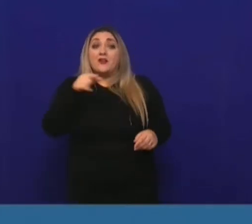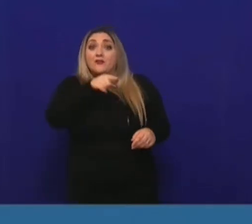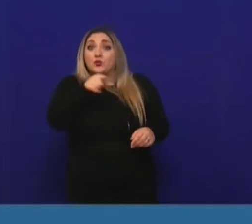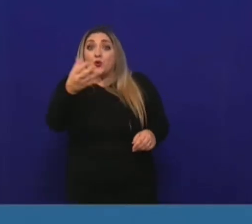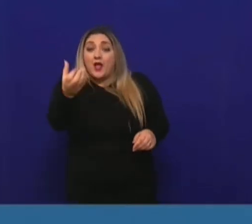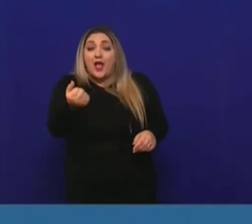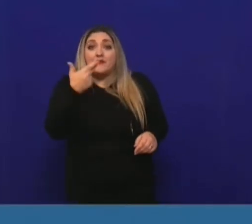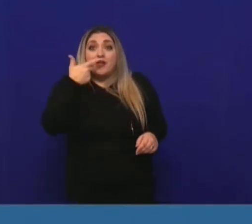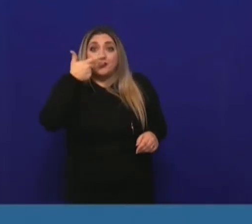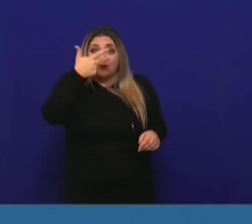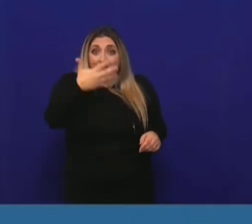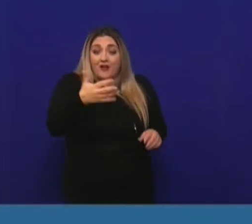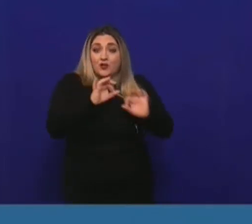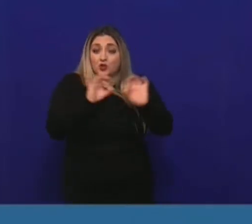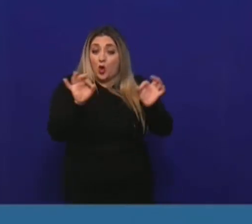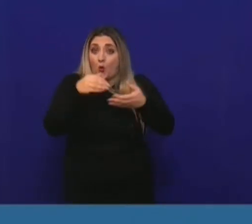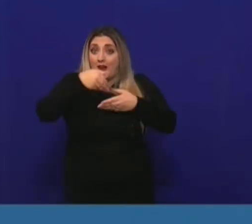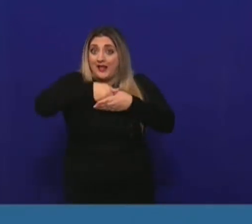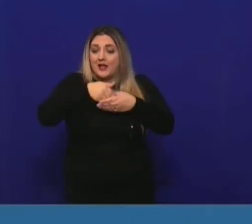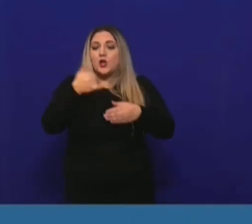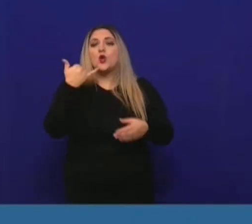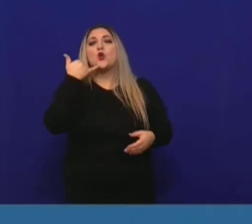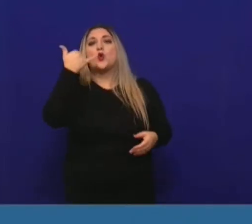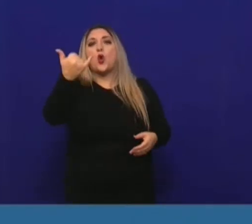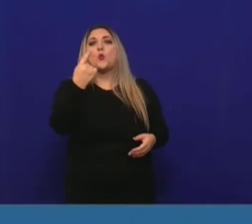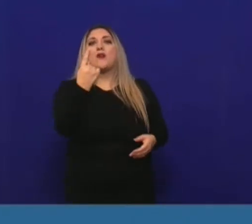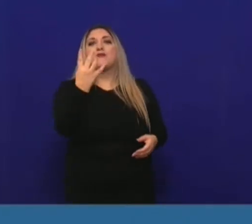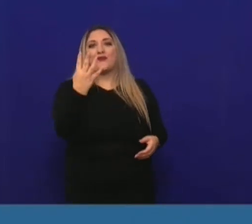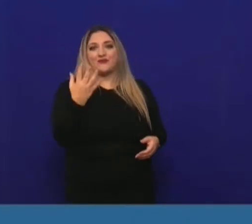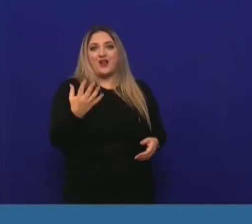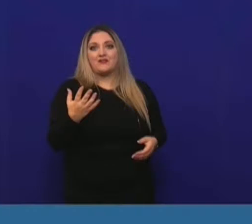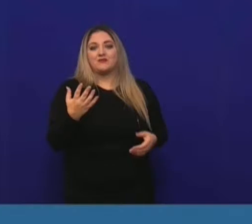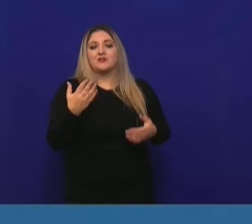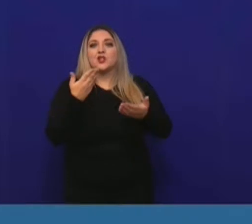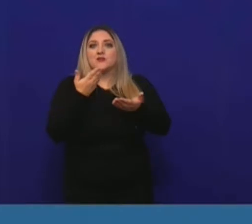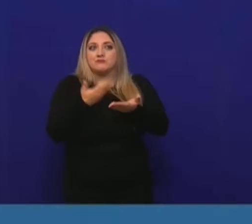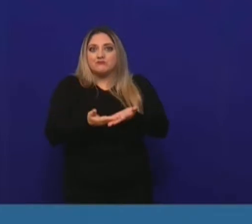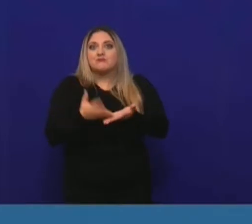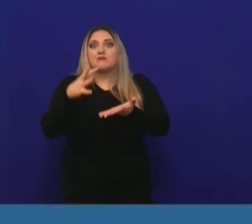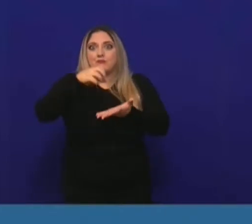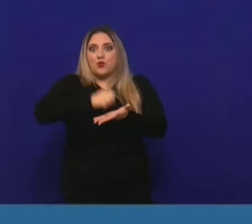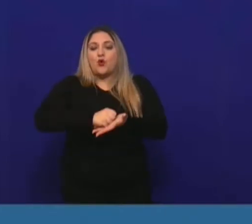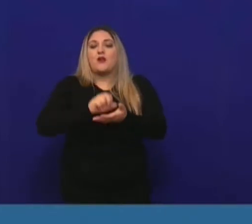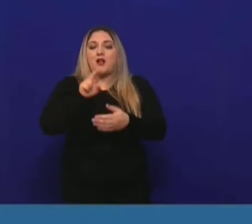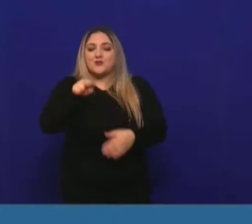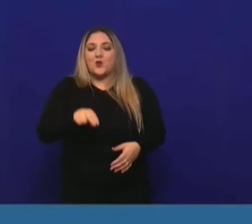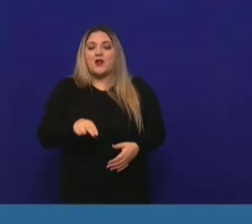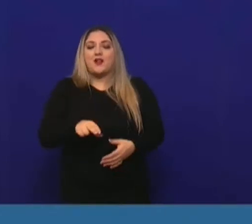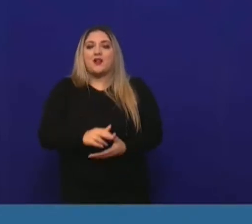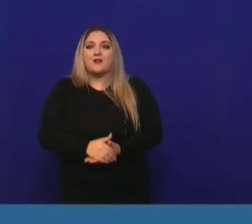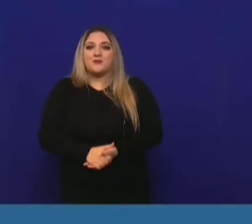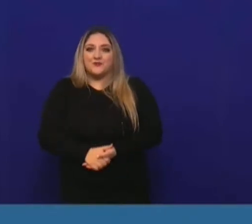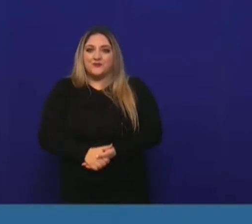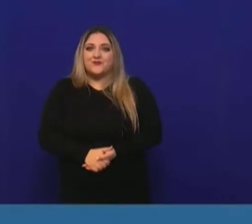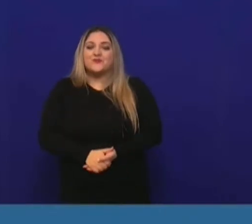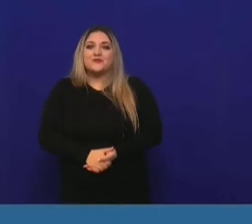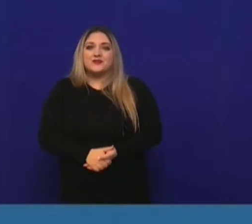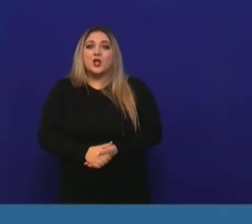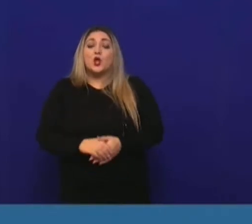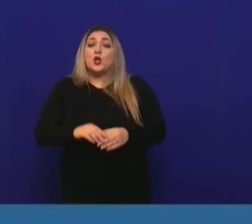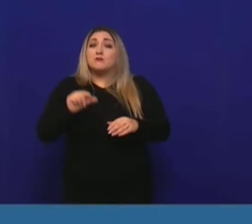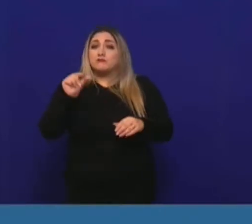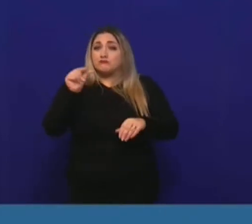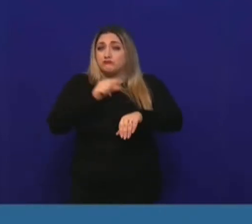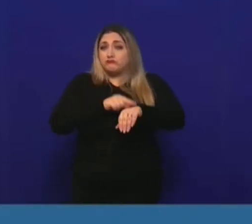have not received the letter, kindly call us on 145 so we will make you an appointment as well. And we will be soon